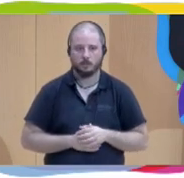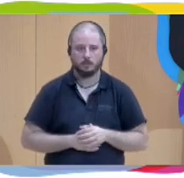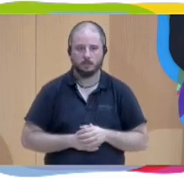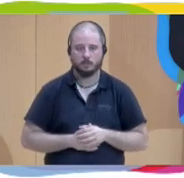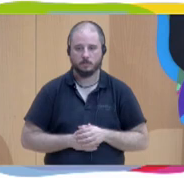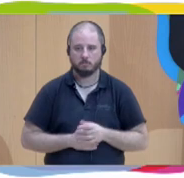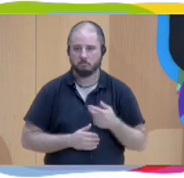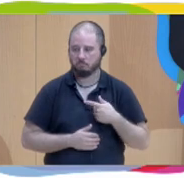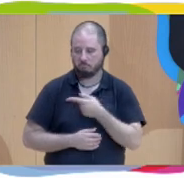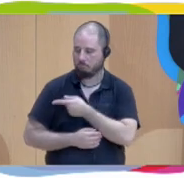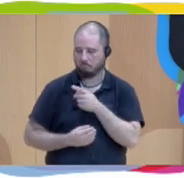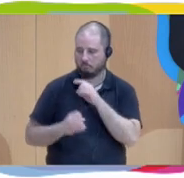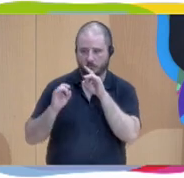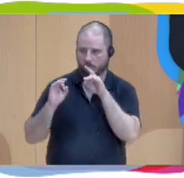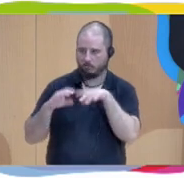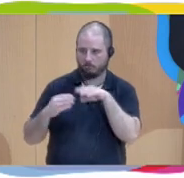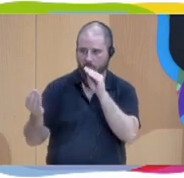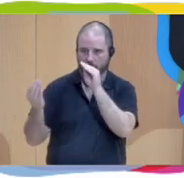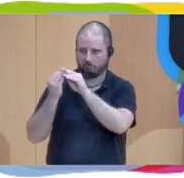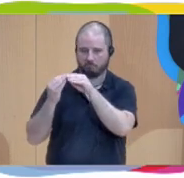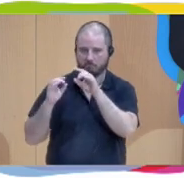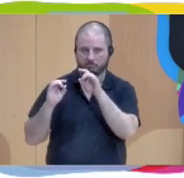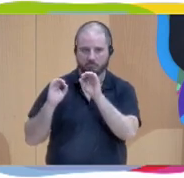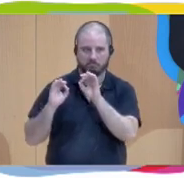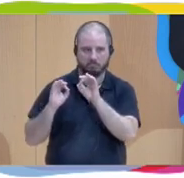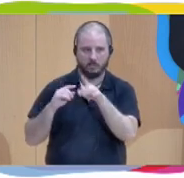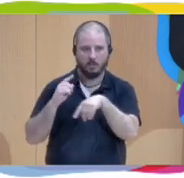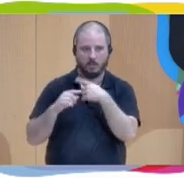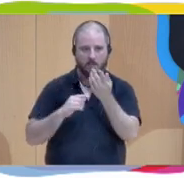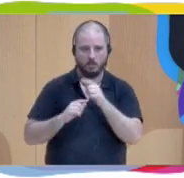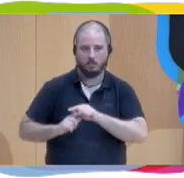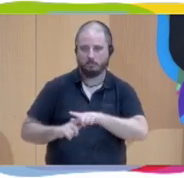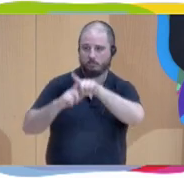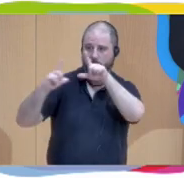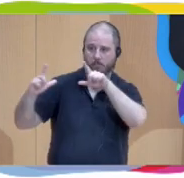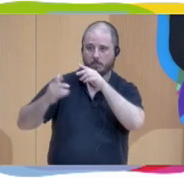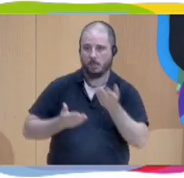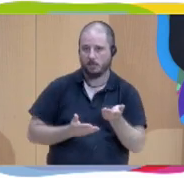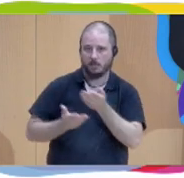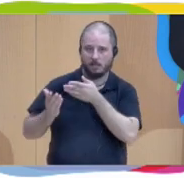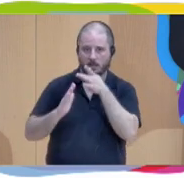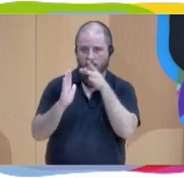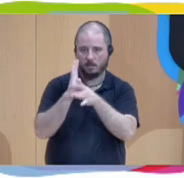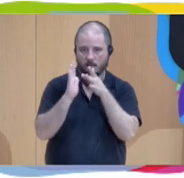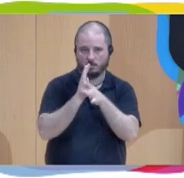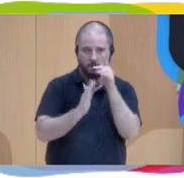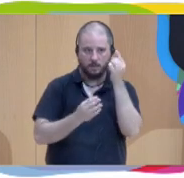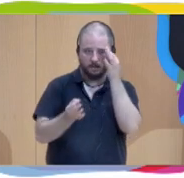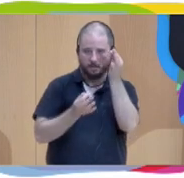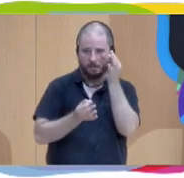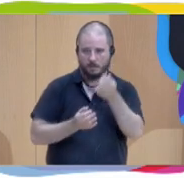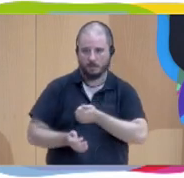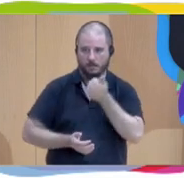But we are going to give a presentation later on where we are going to discuss more about this. Okay. Heki Huka.